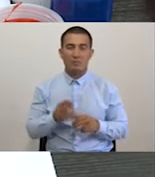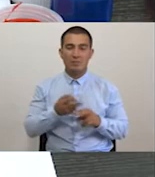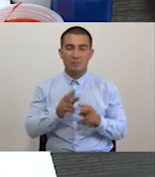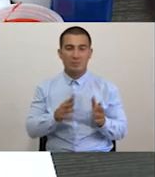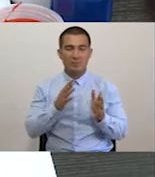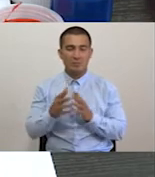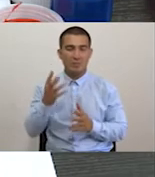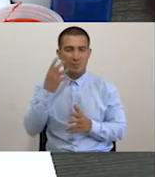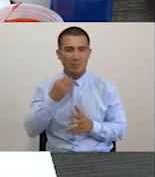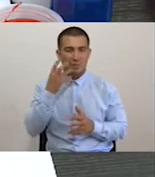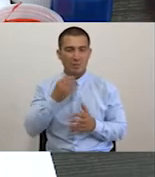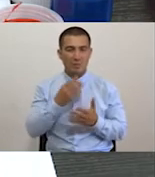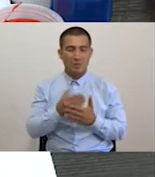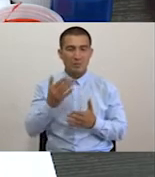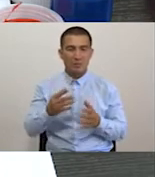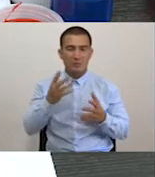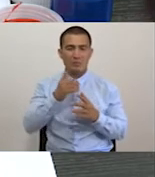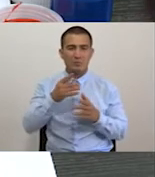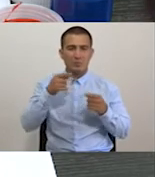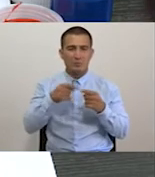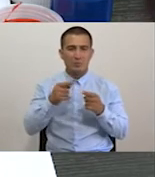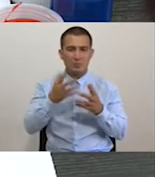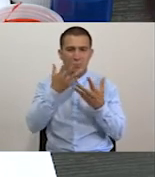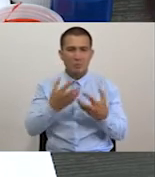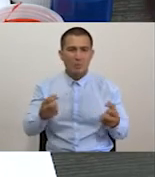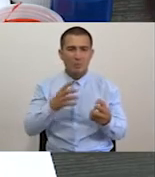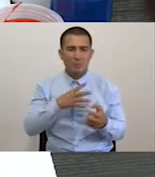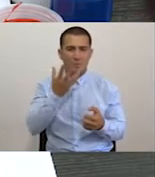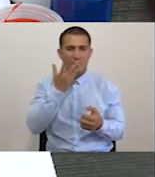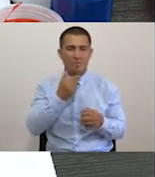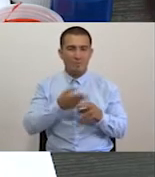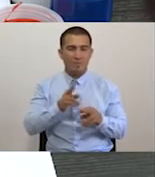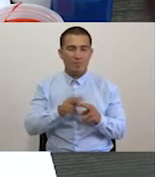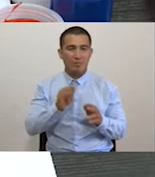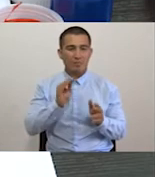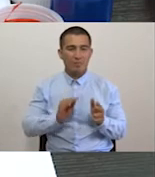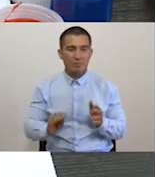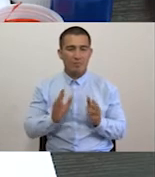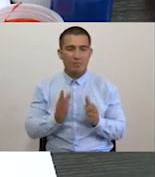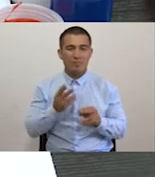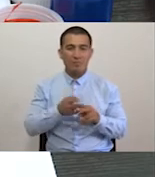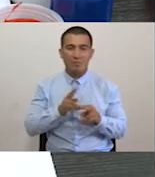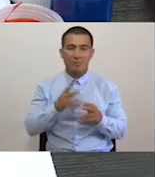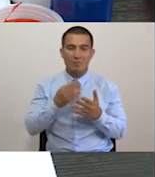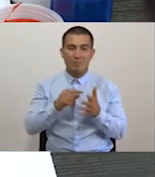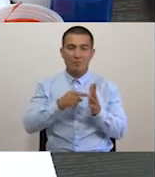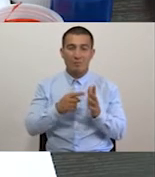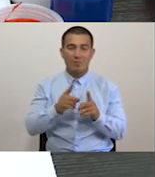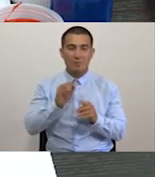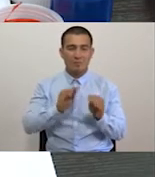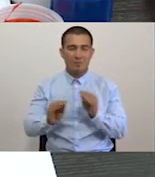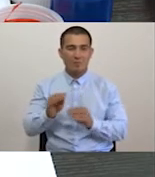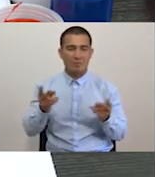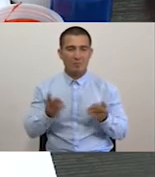Ana endi olmamizning chuqur qismidagi mana bu tusdagi to'q rangni tayyorlab, ana shu rangni ham qo'yib